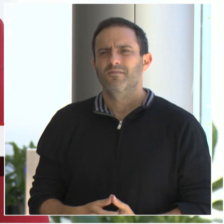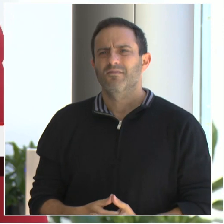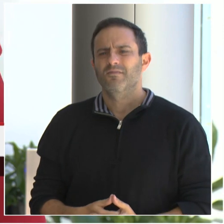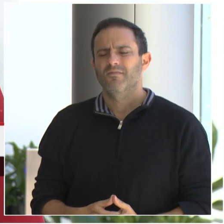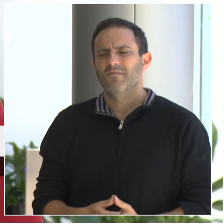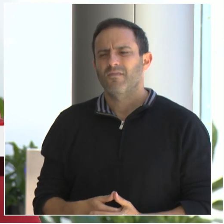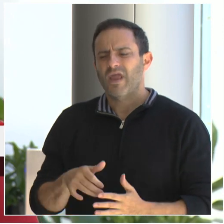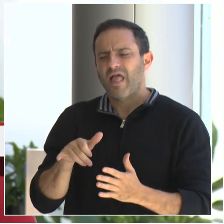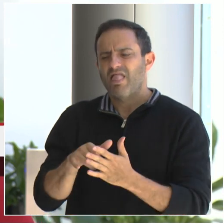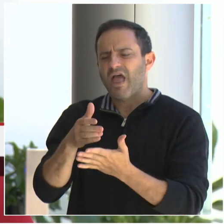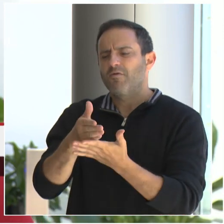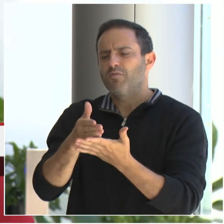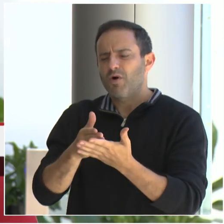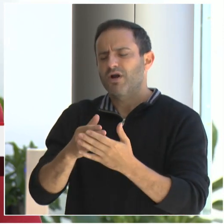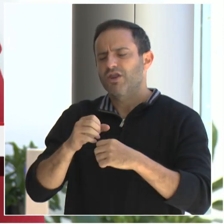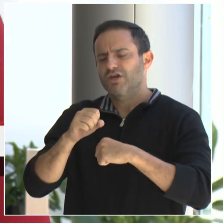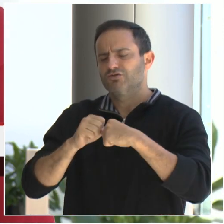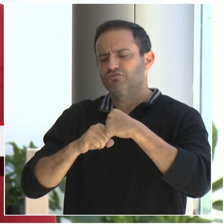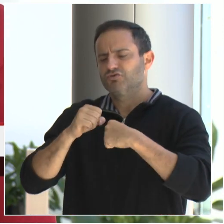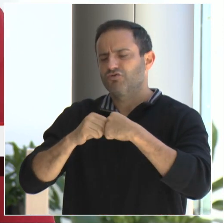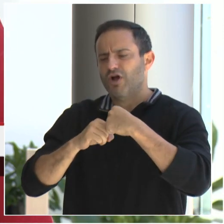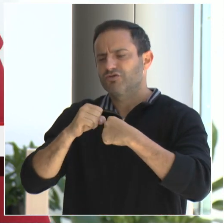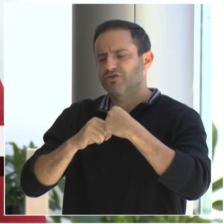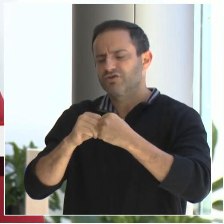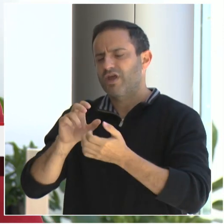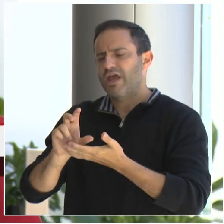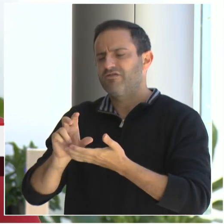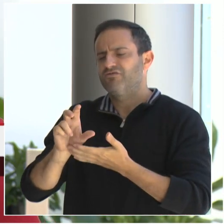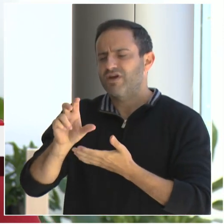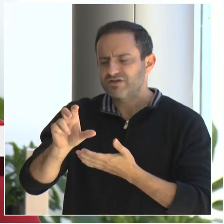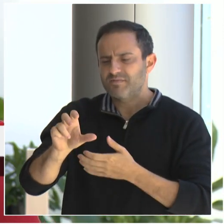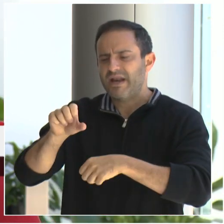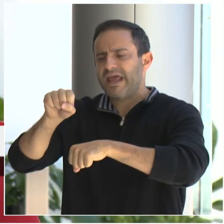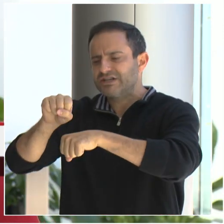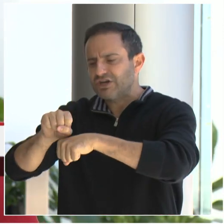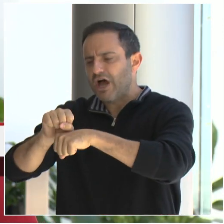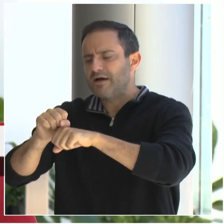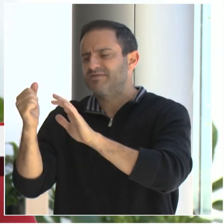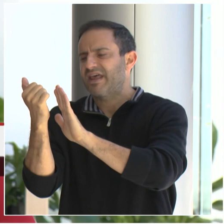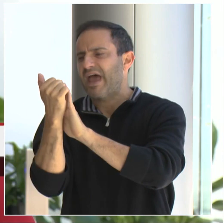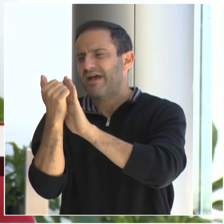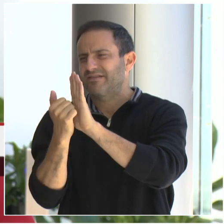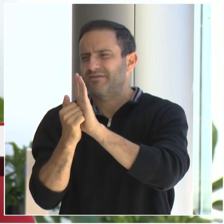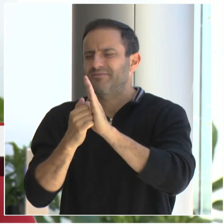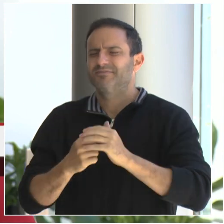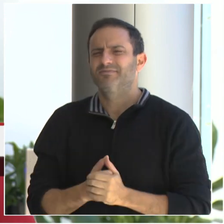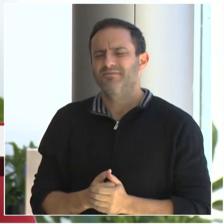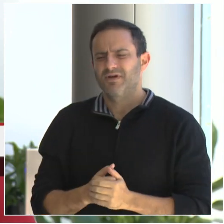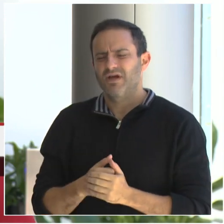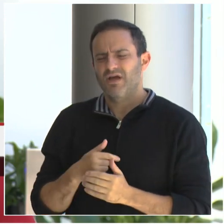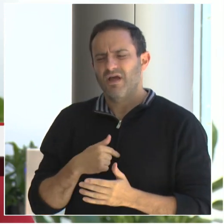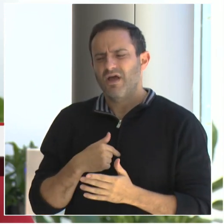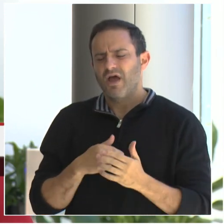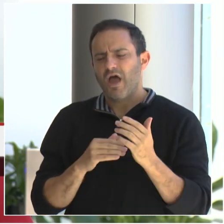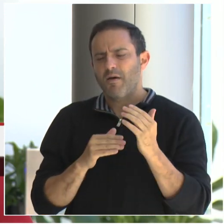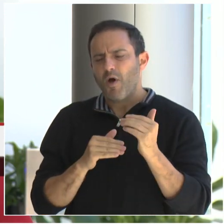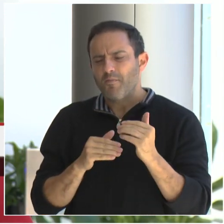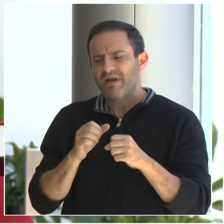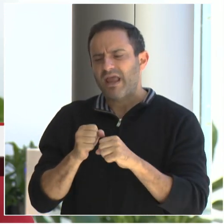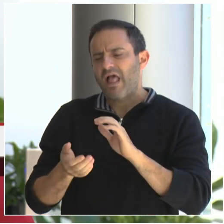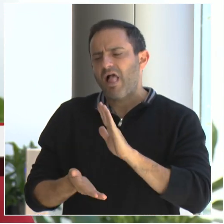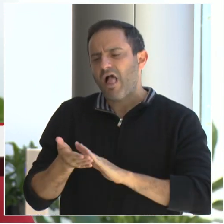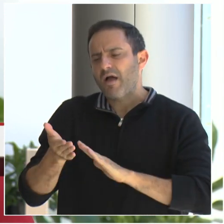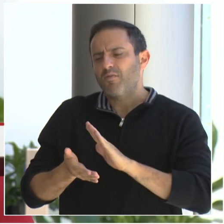That was part of the Infrastructure and Investment in Jobs Act. I'm also working to get operating